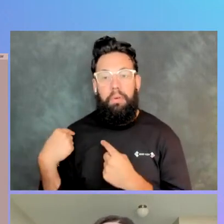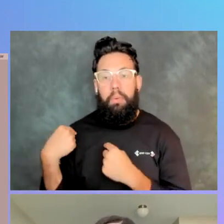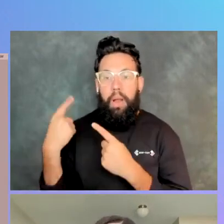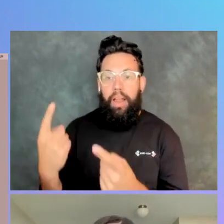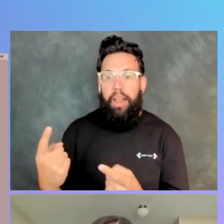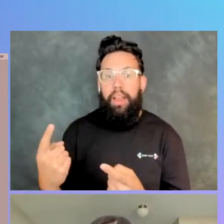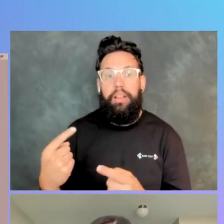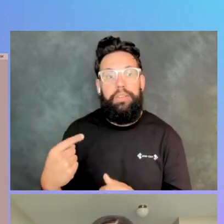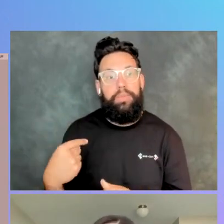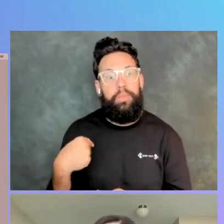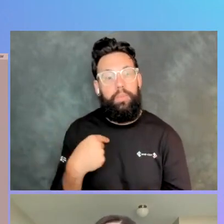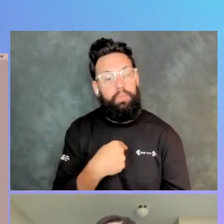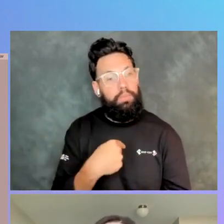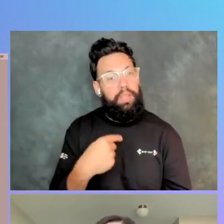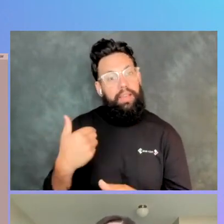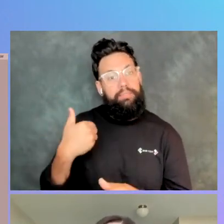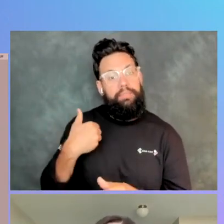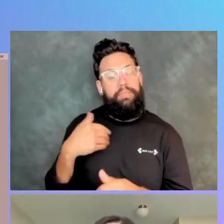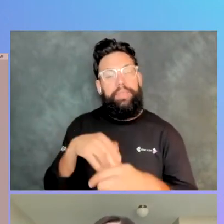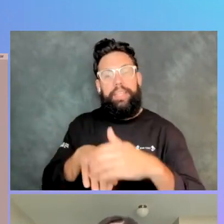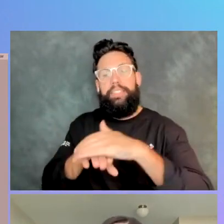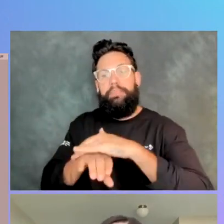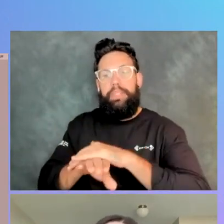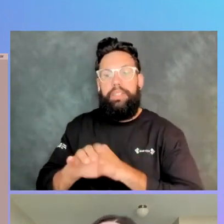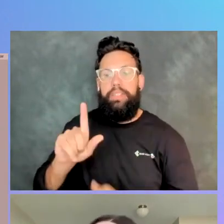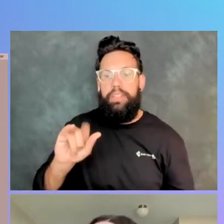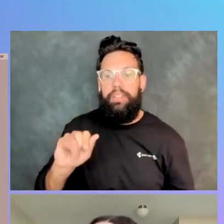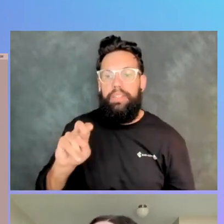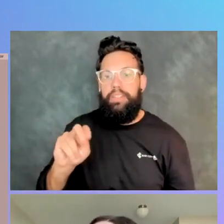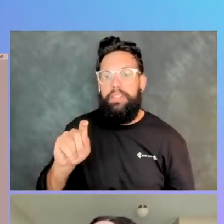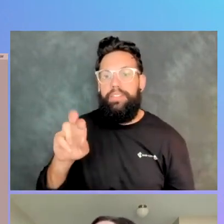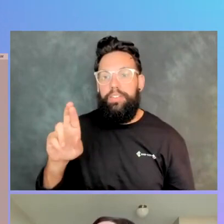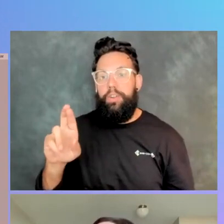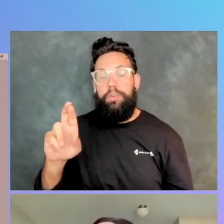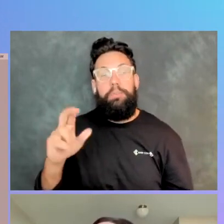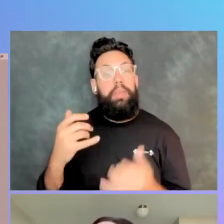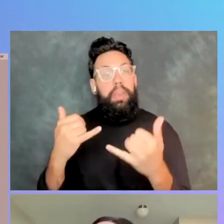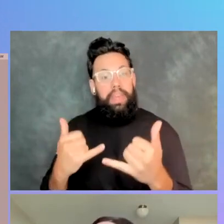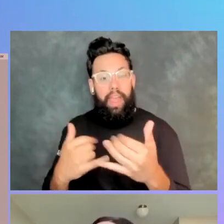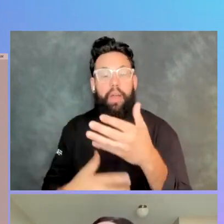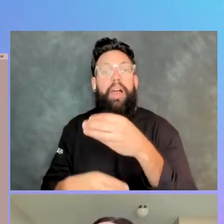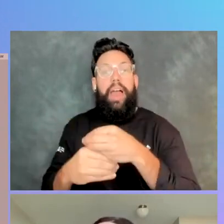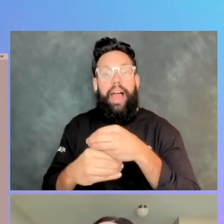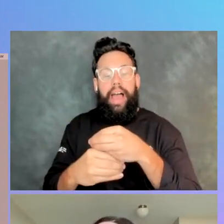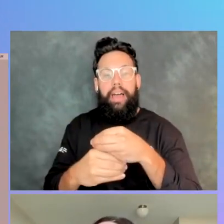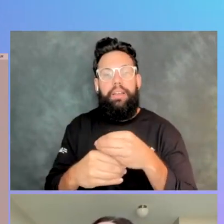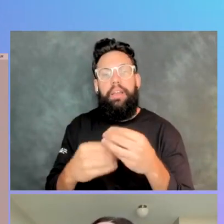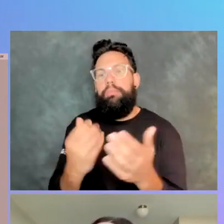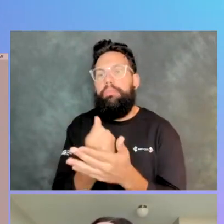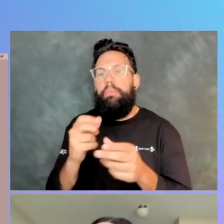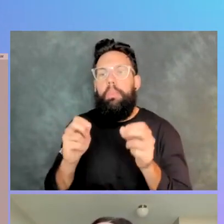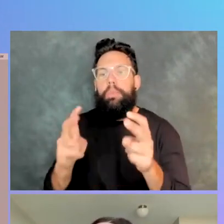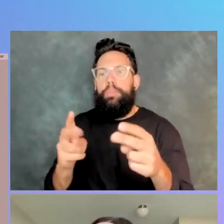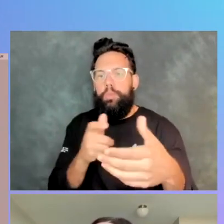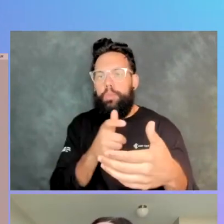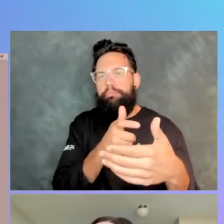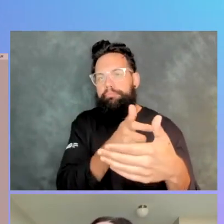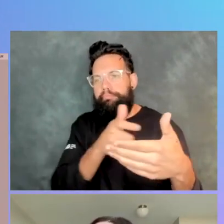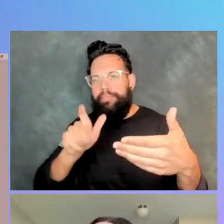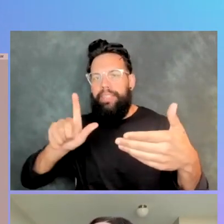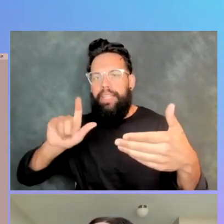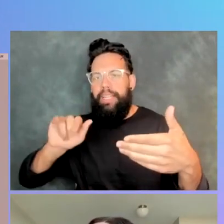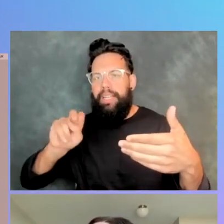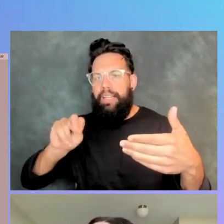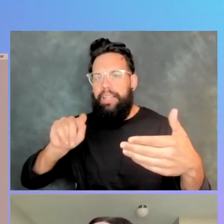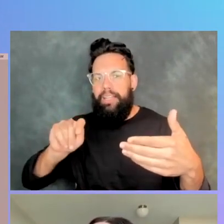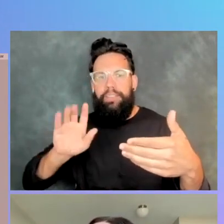what we added last year was the ability for you to actually lint your React Native code. So if you install this is a free extension that you can get